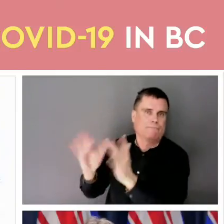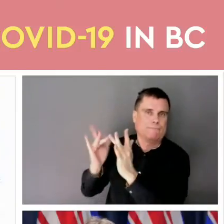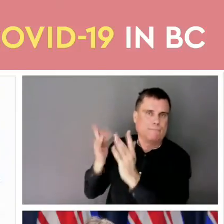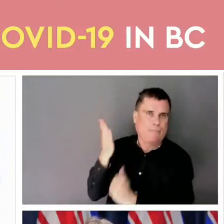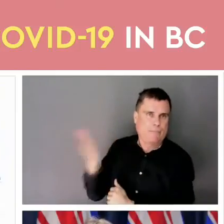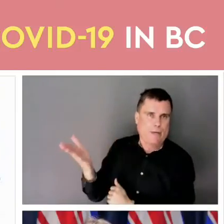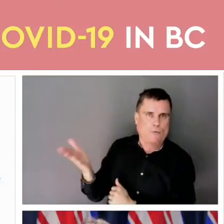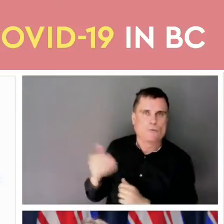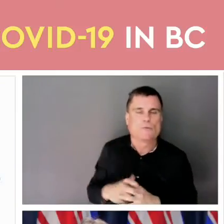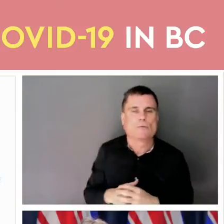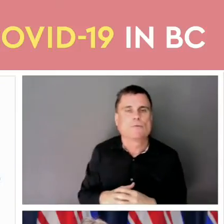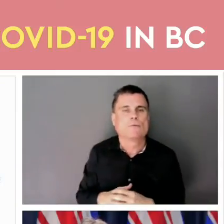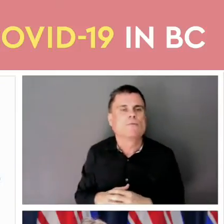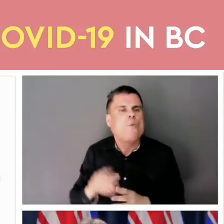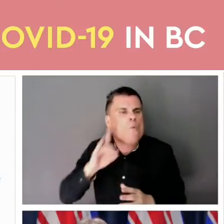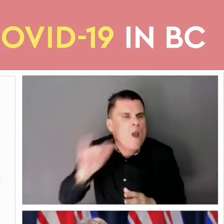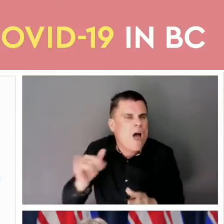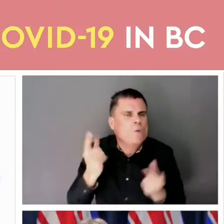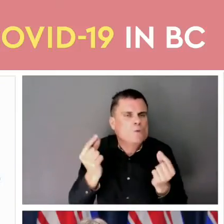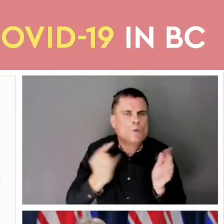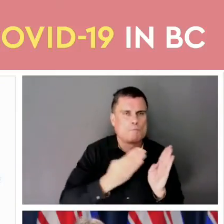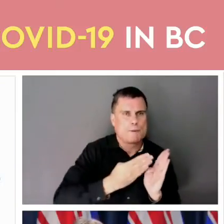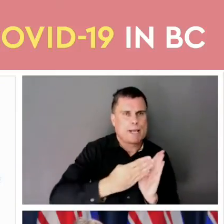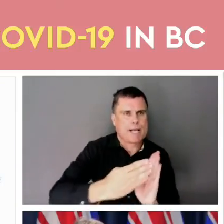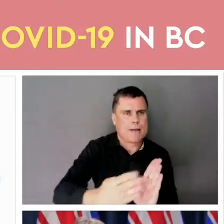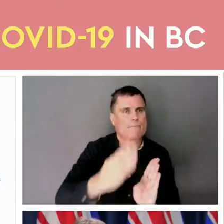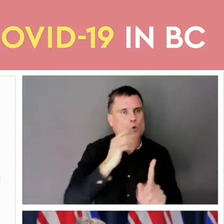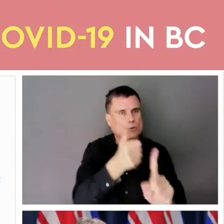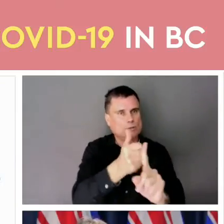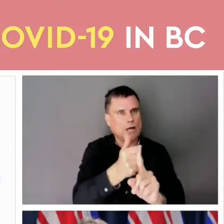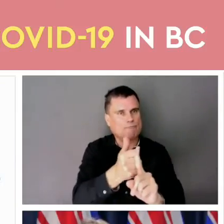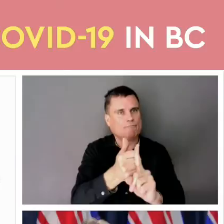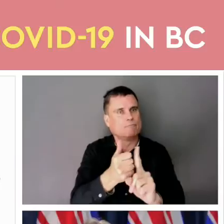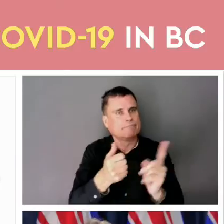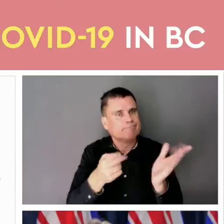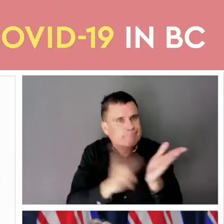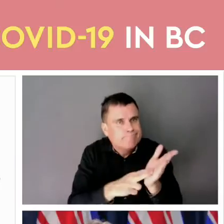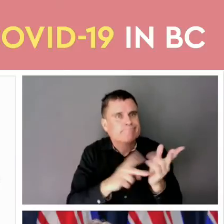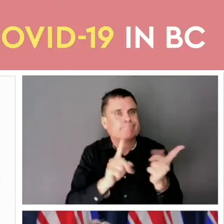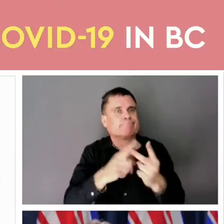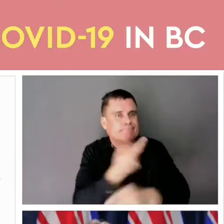ongoing control of the pandemic and the history of immunity in the province.